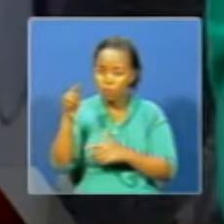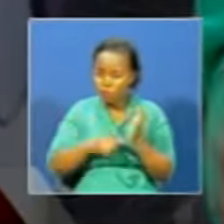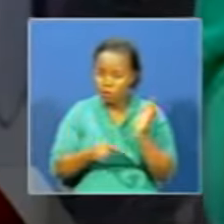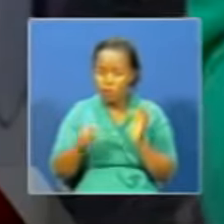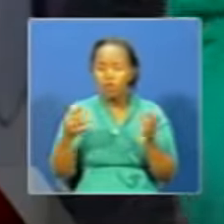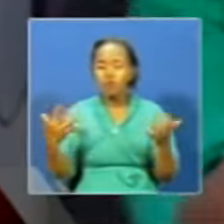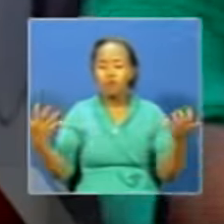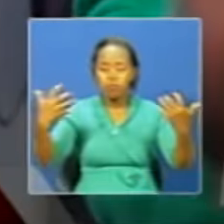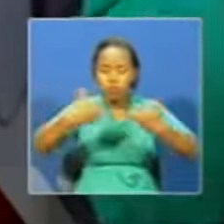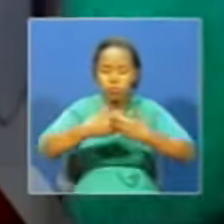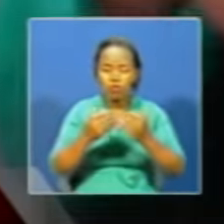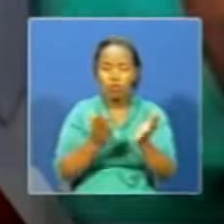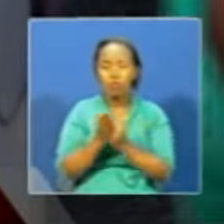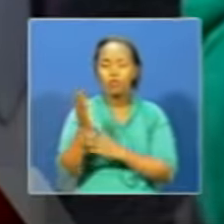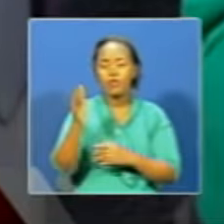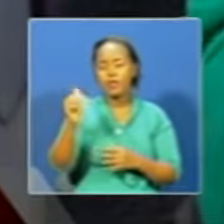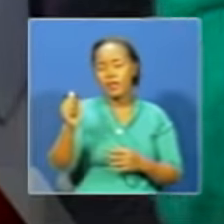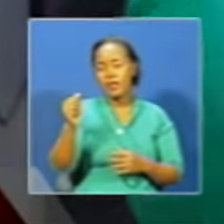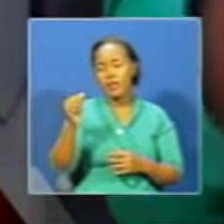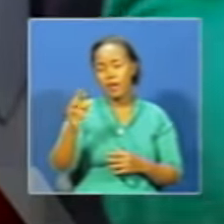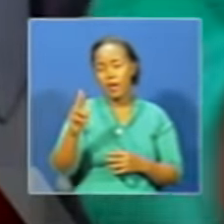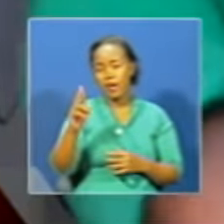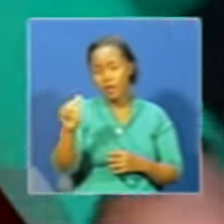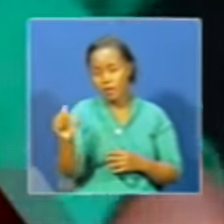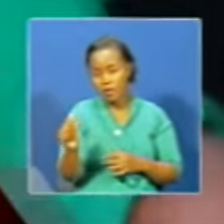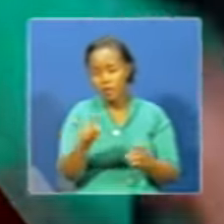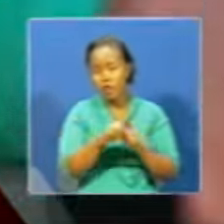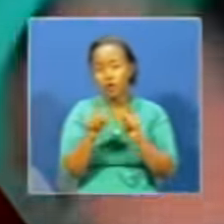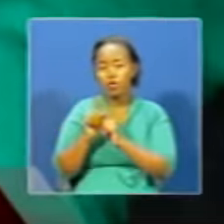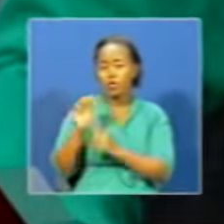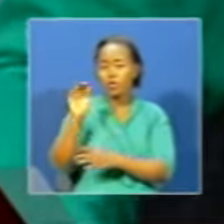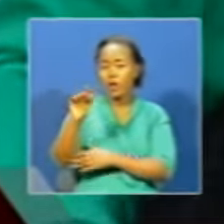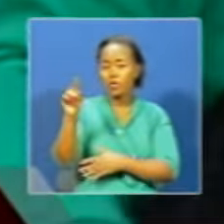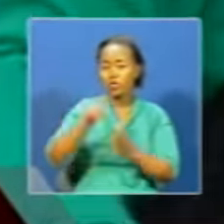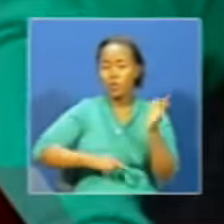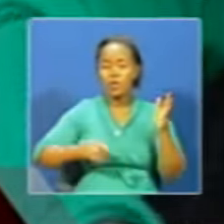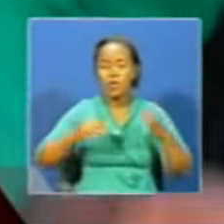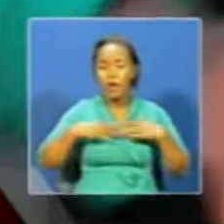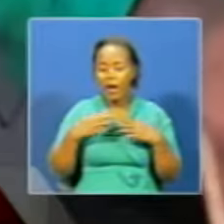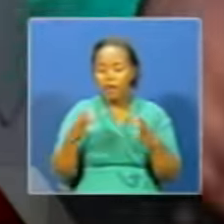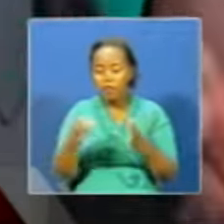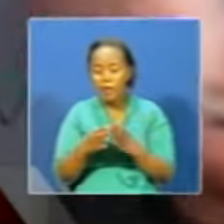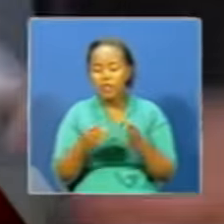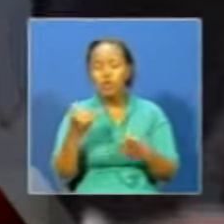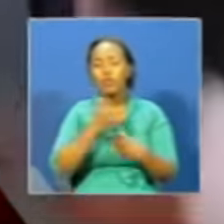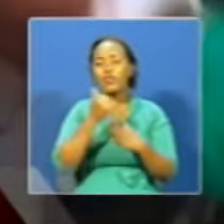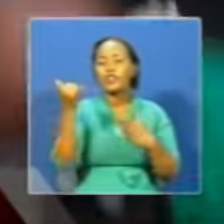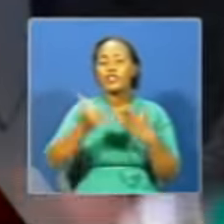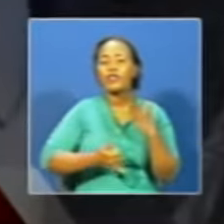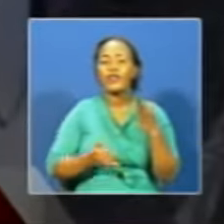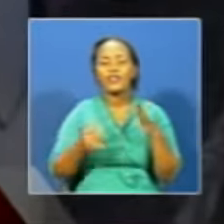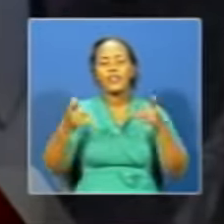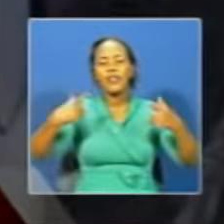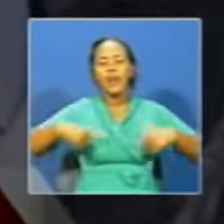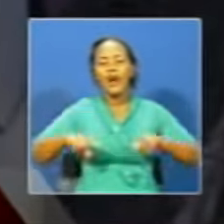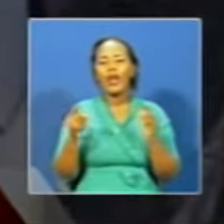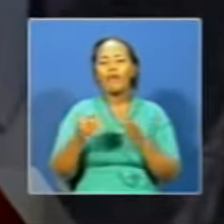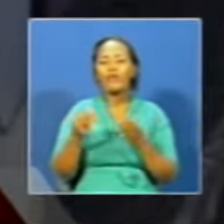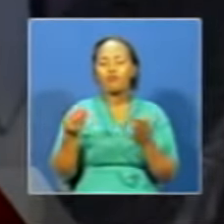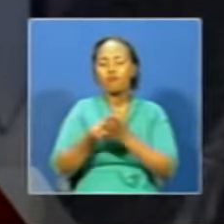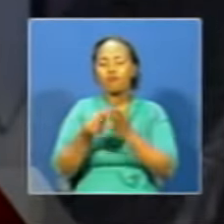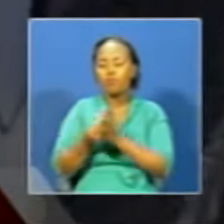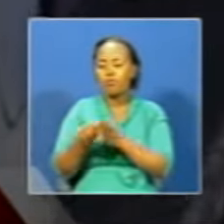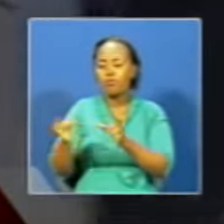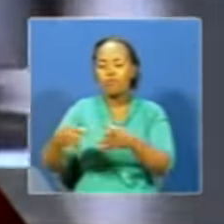app. Chamashure has created a peer-to-peer micro-insurance and saving platform allowing Chamas to access